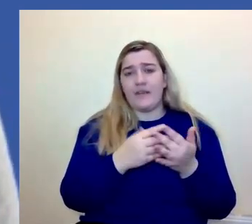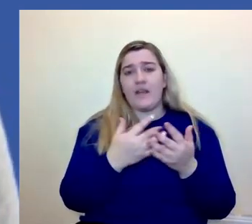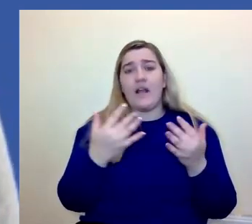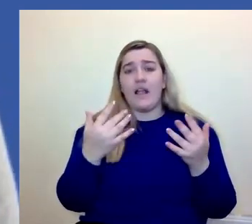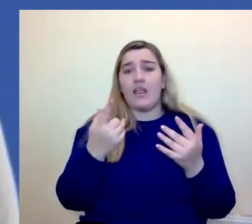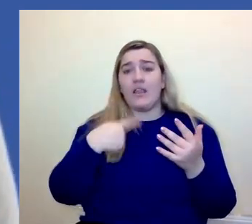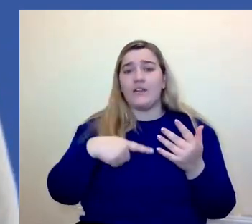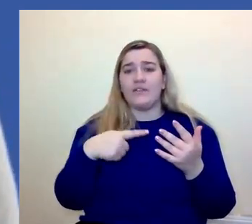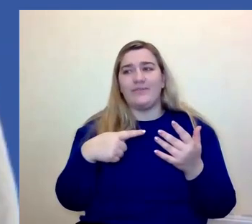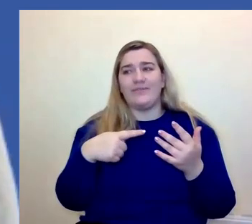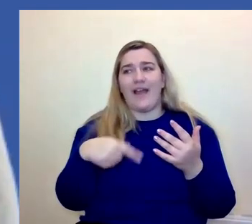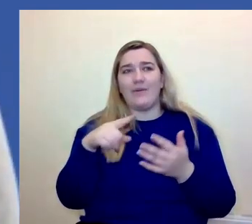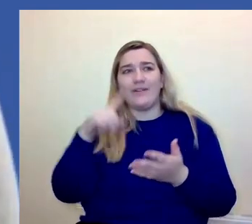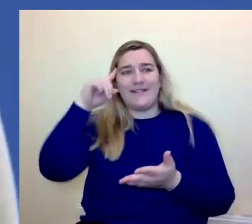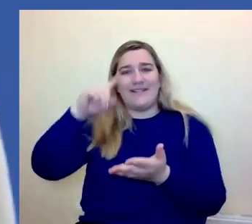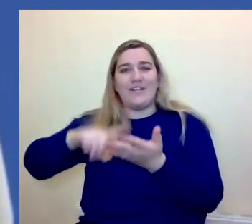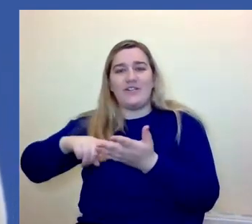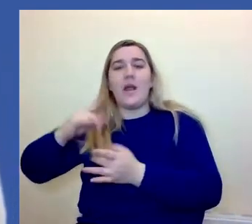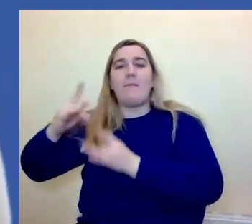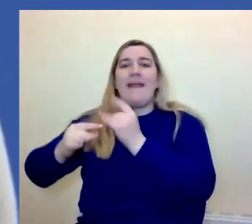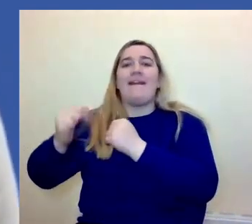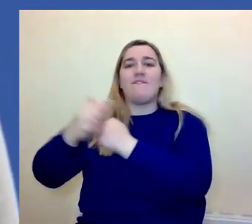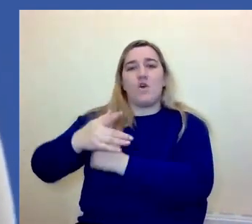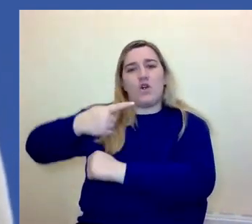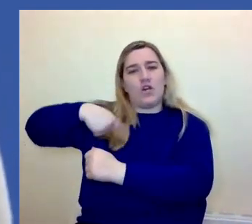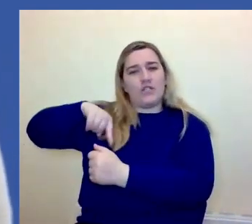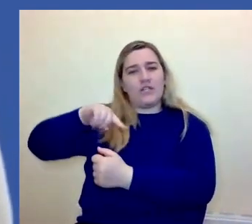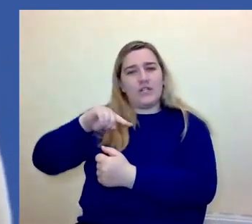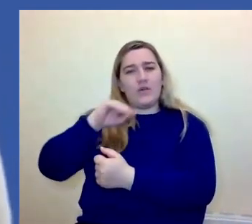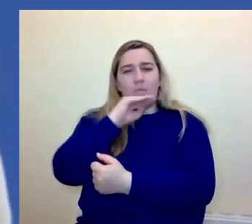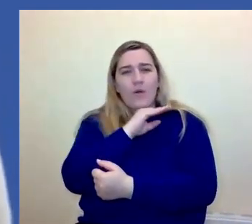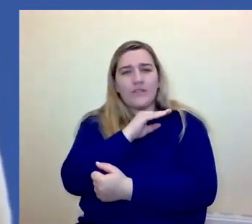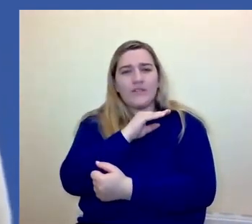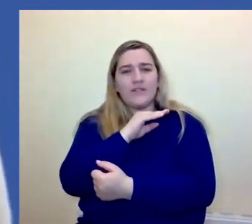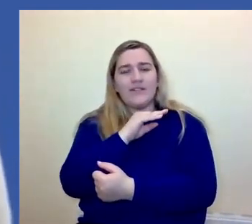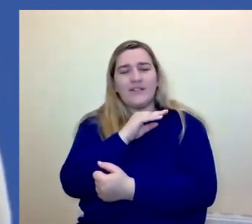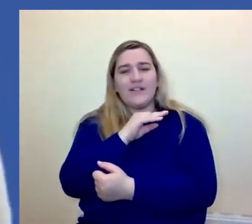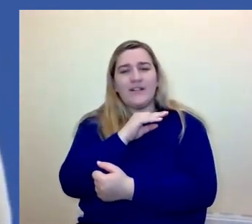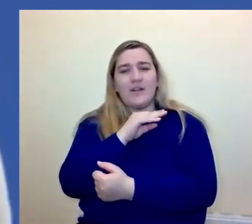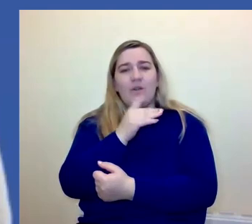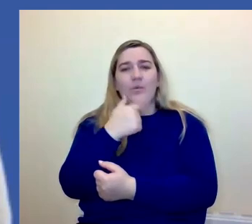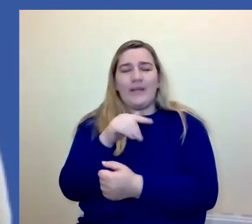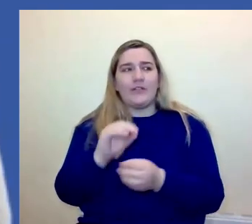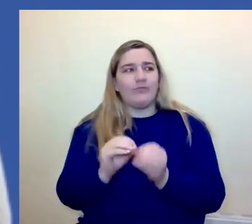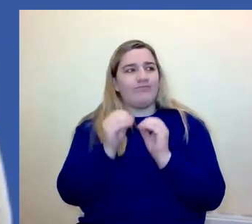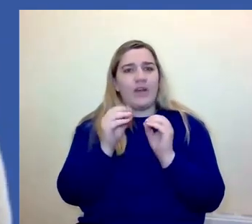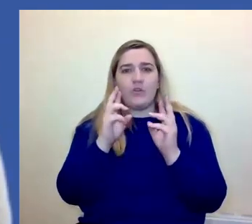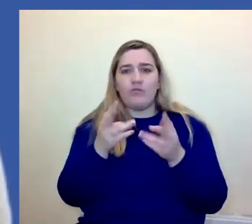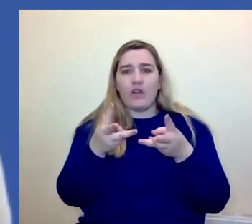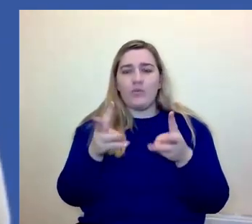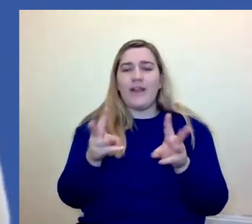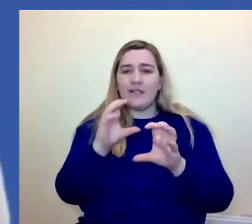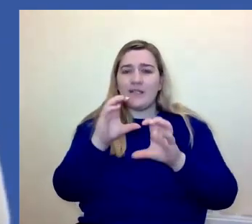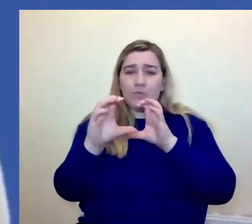they're made for us. So like it's very important that we come up with the right way to actually communicate